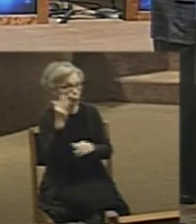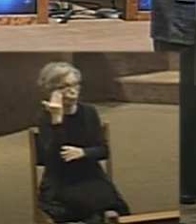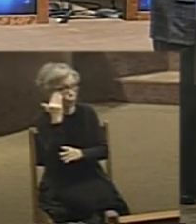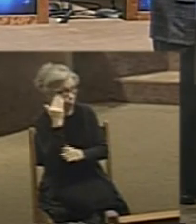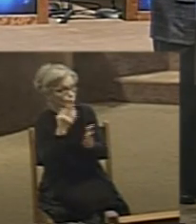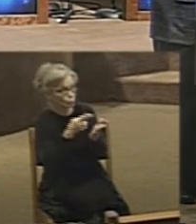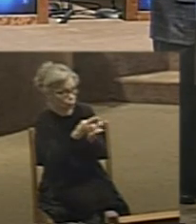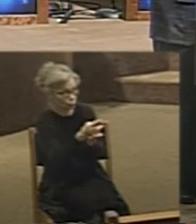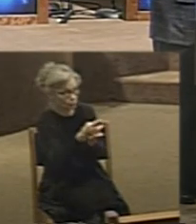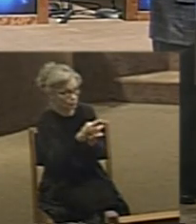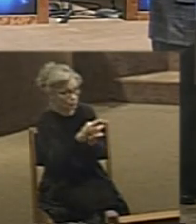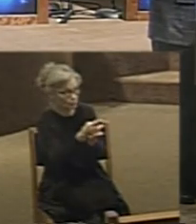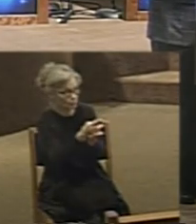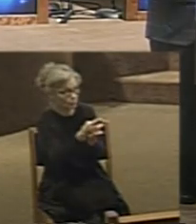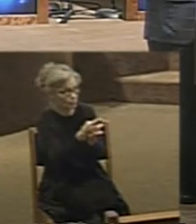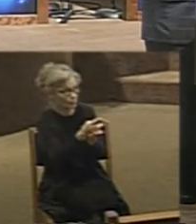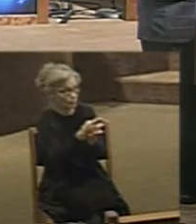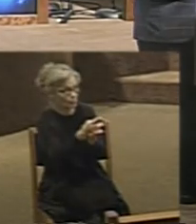truth.